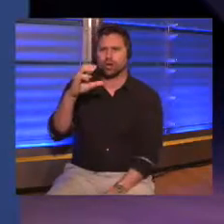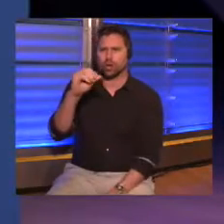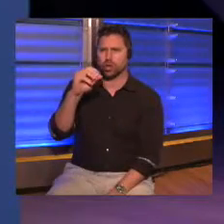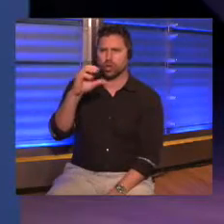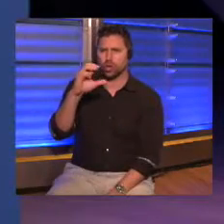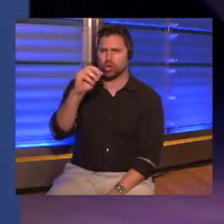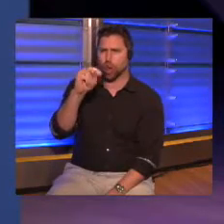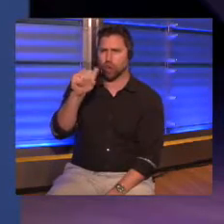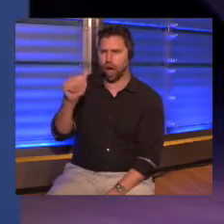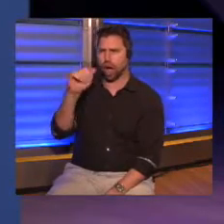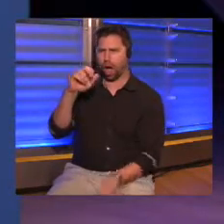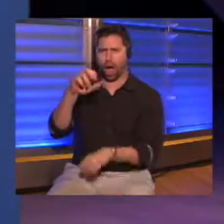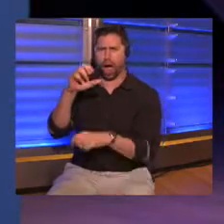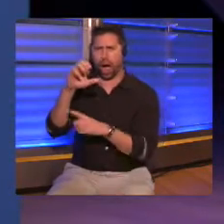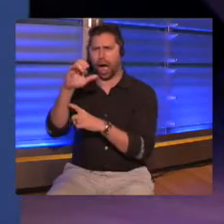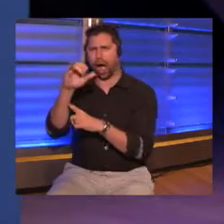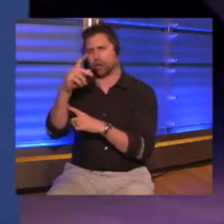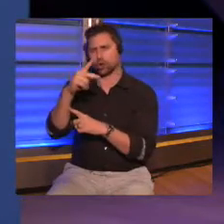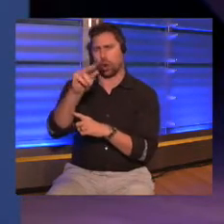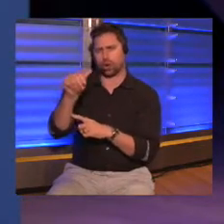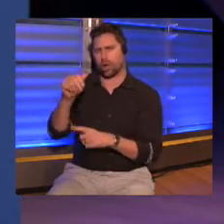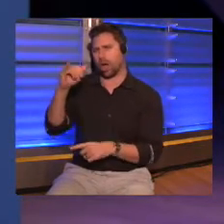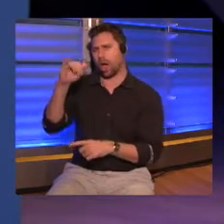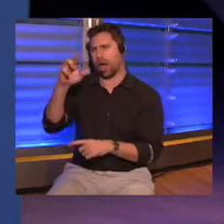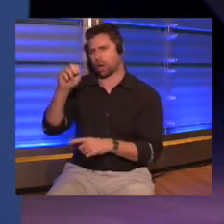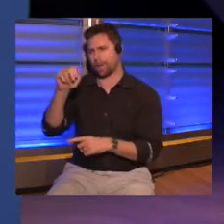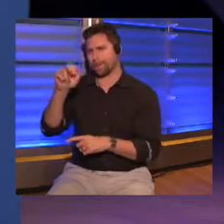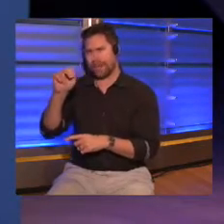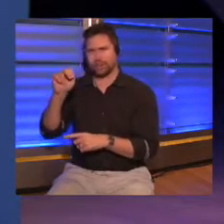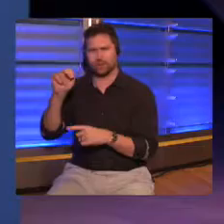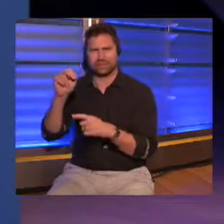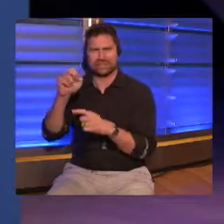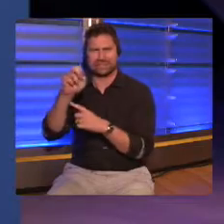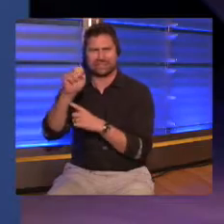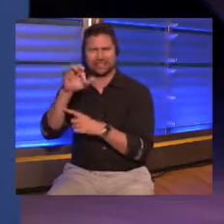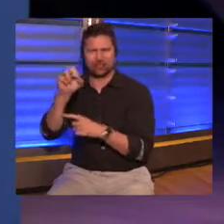series, Kona Ironman. We're sponsoring events like